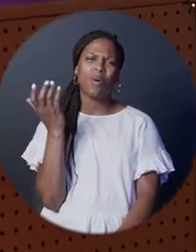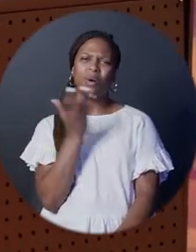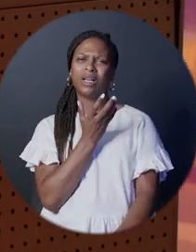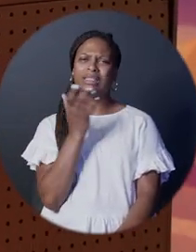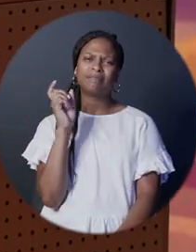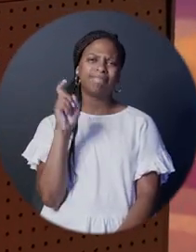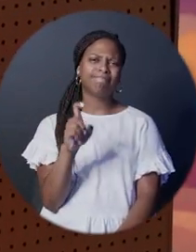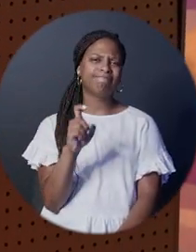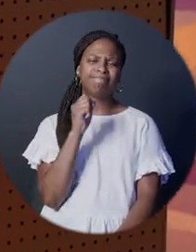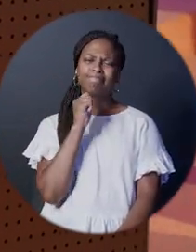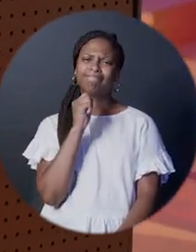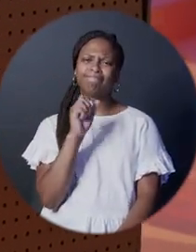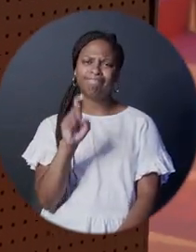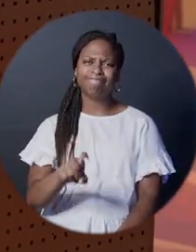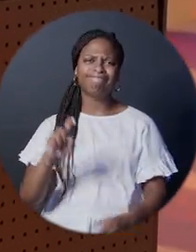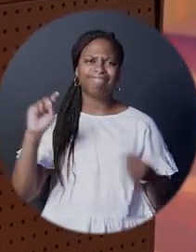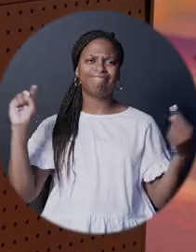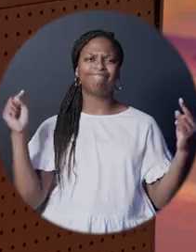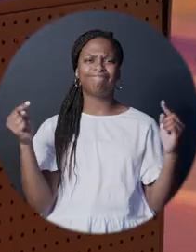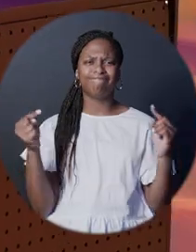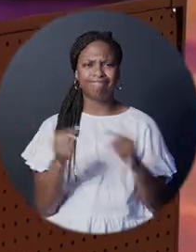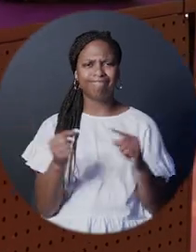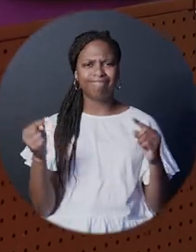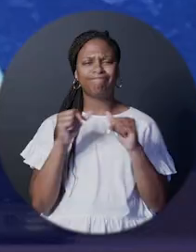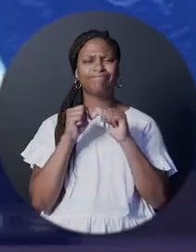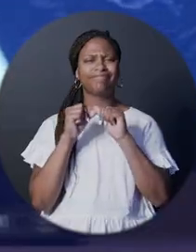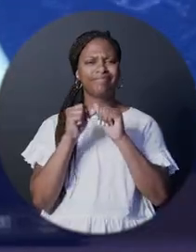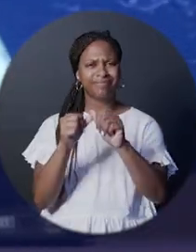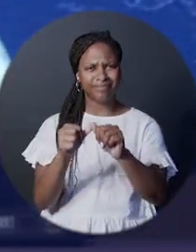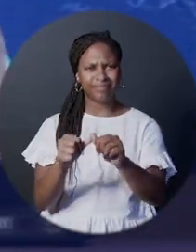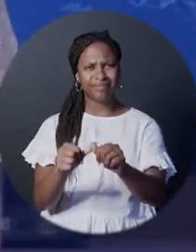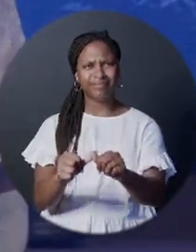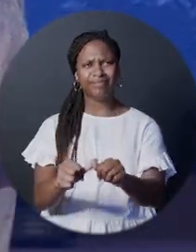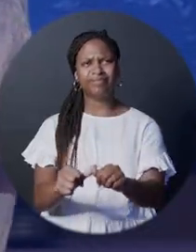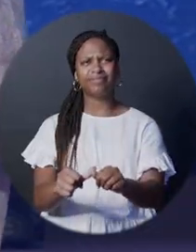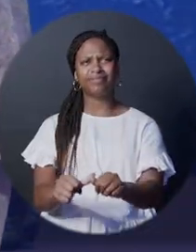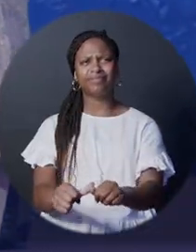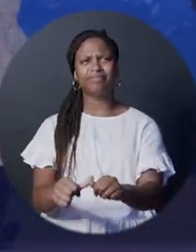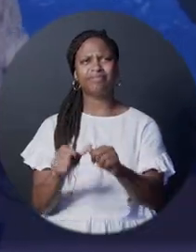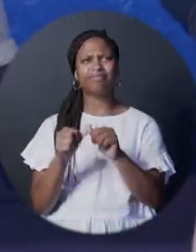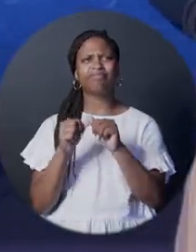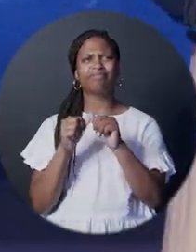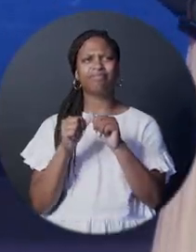faith. Oh, what needless pain we.